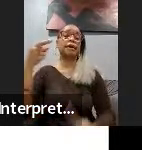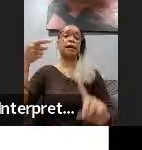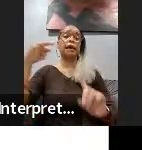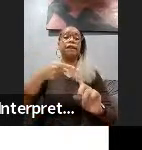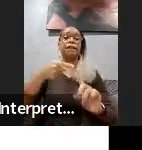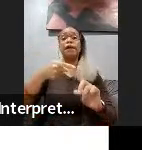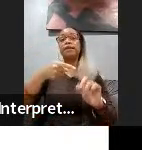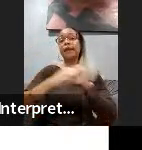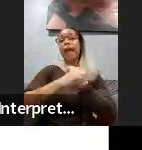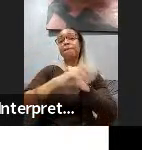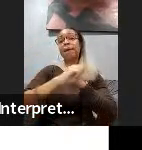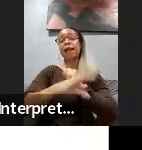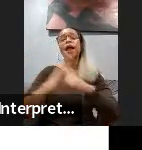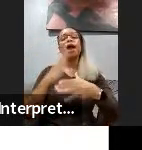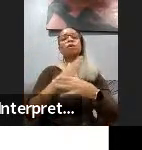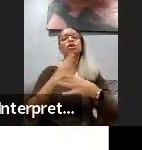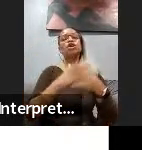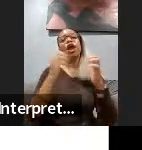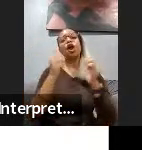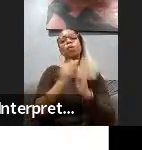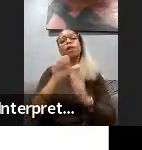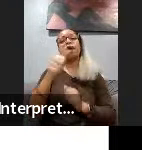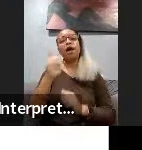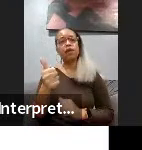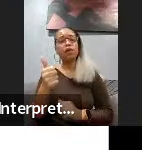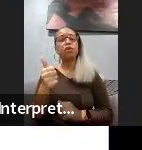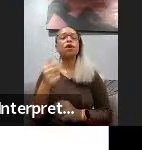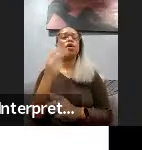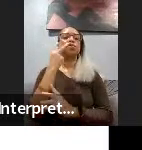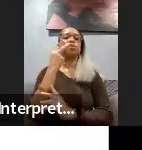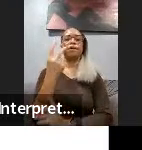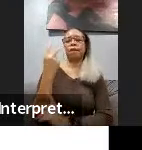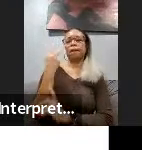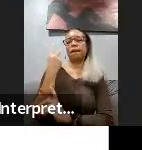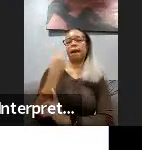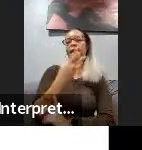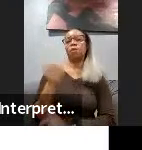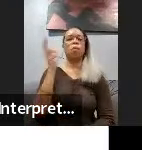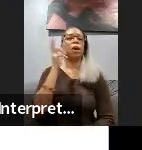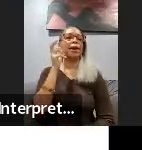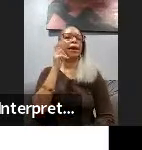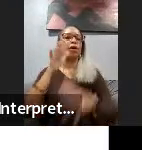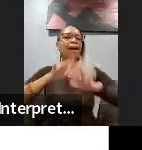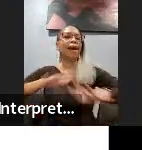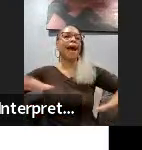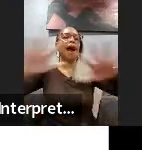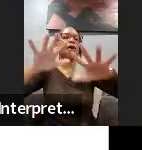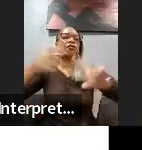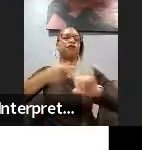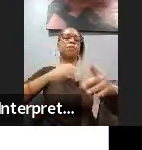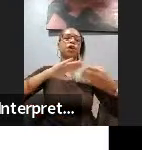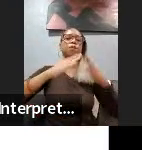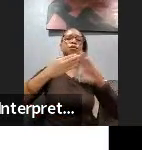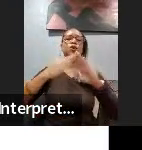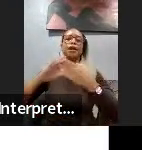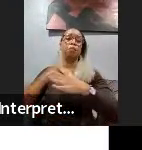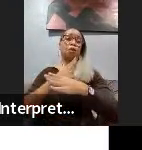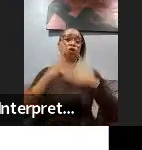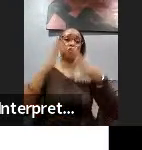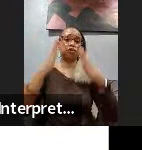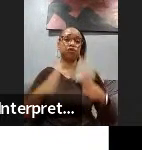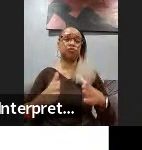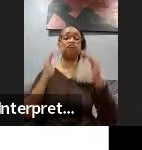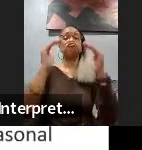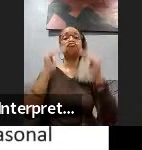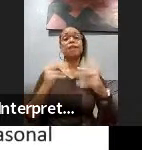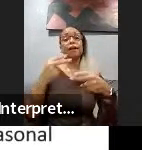those again with our colleagues to reflect back, what we're hearing in the field from our community partners. Next slide,